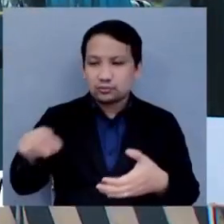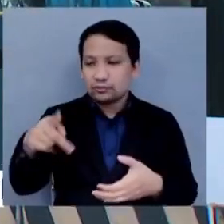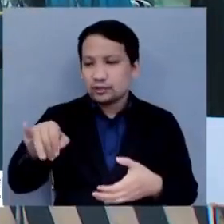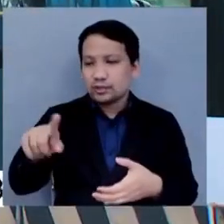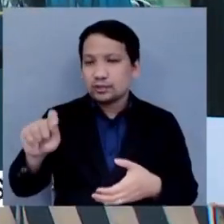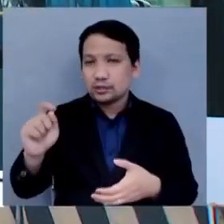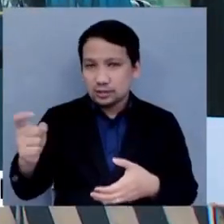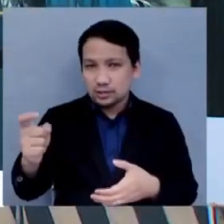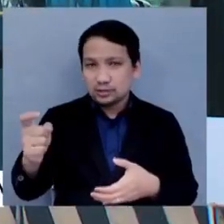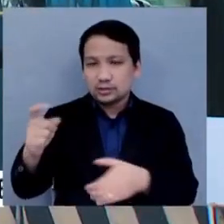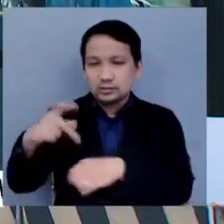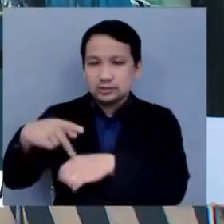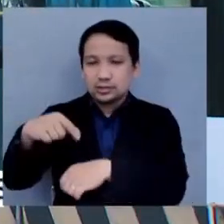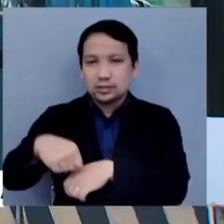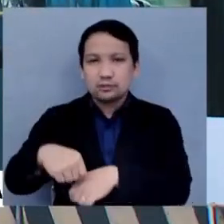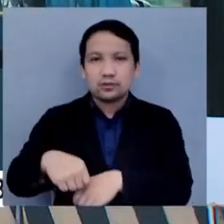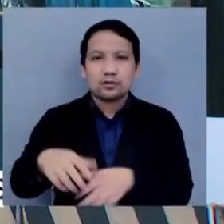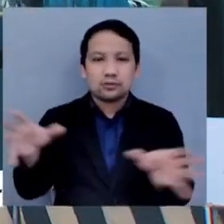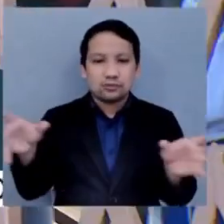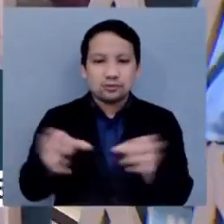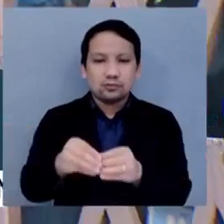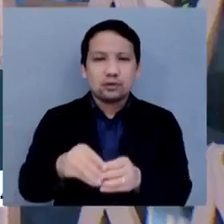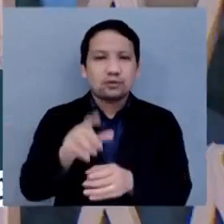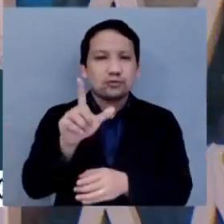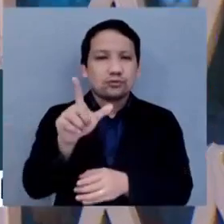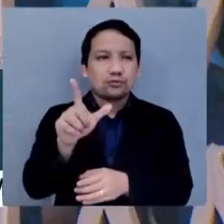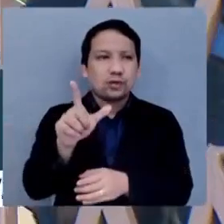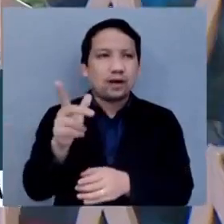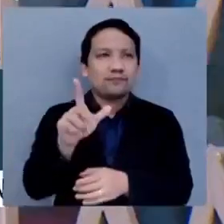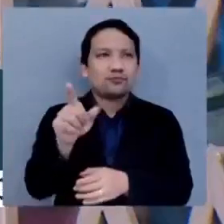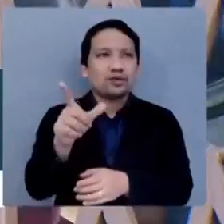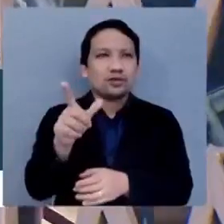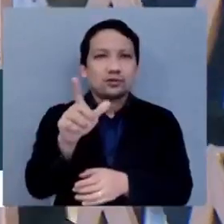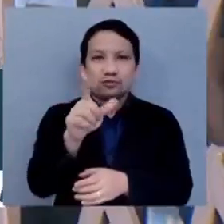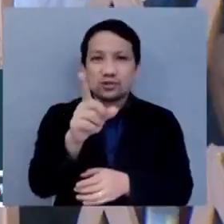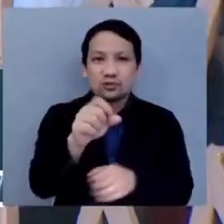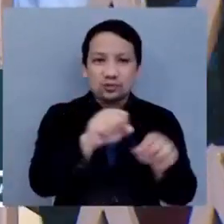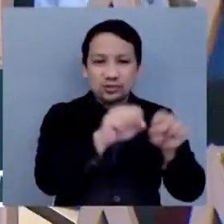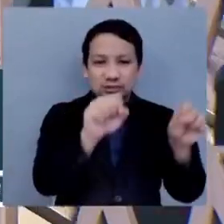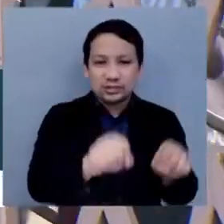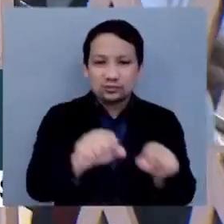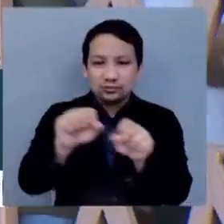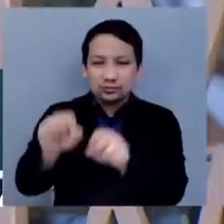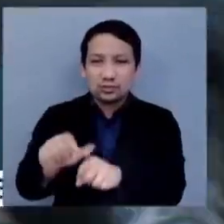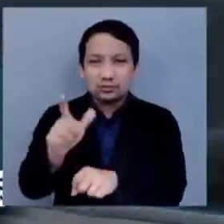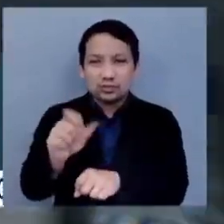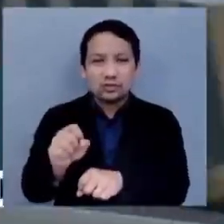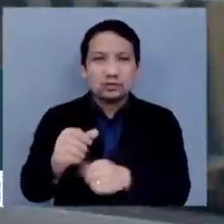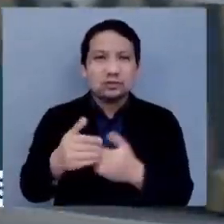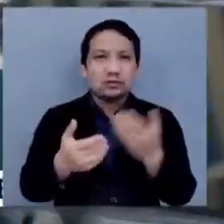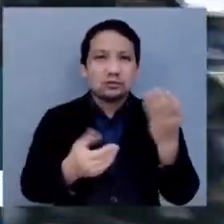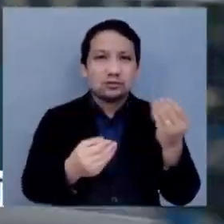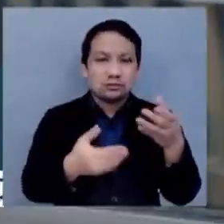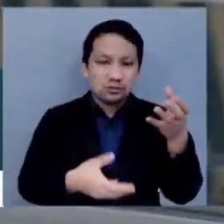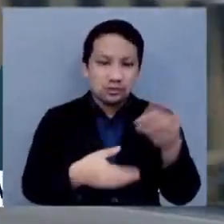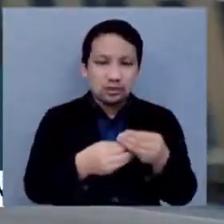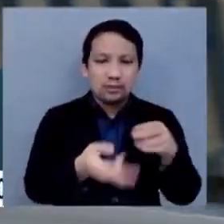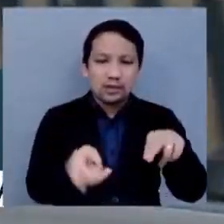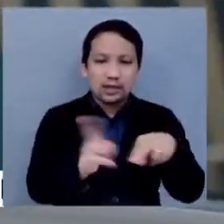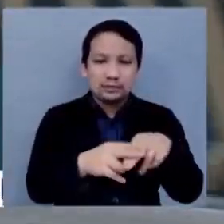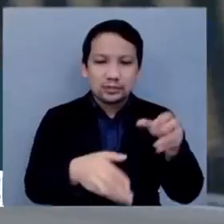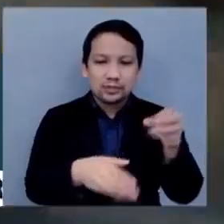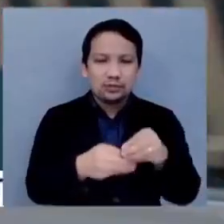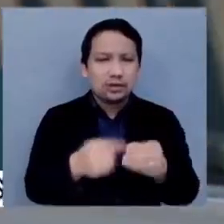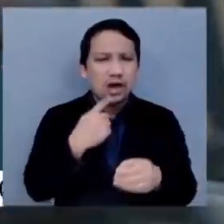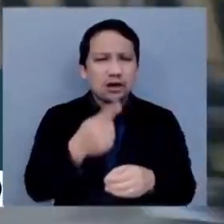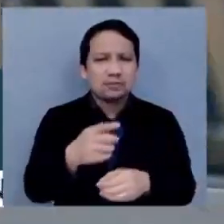City, with 21 bus stops, with a triple bus stop in Pasay City as the latest addition. According to the Department